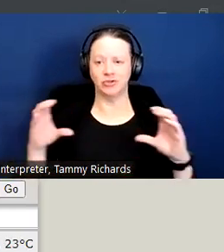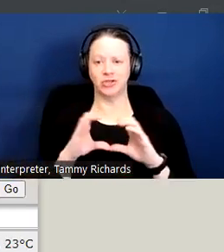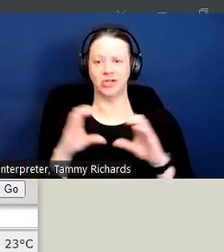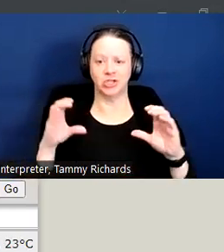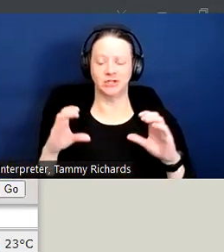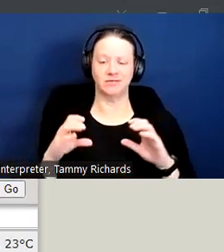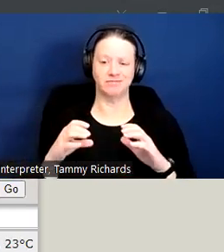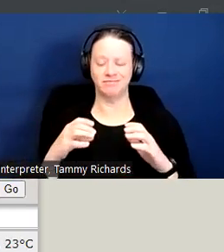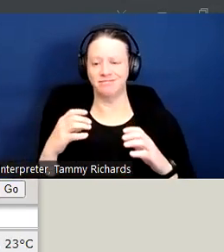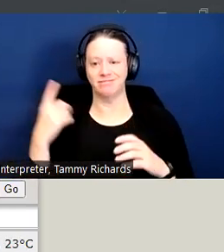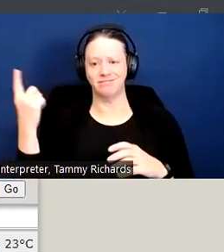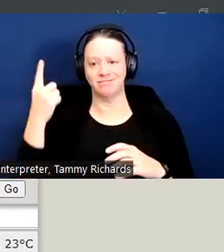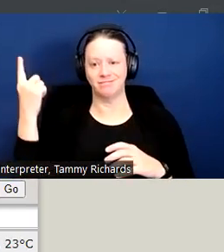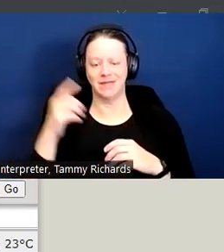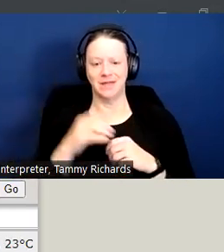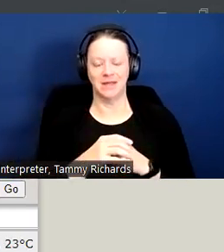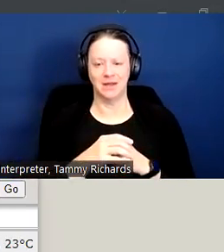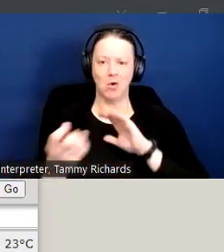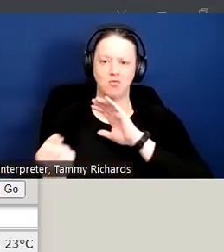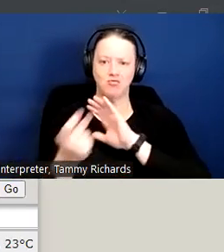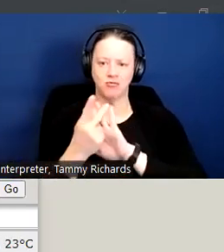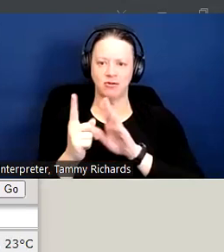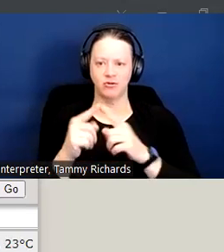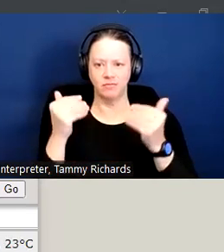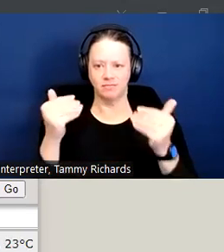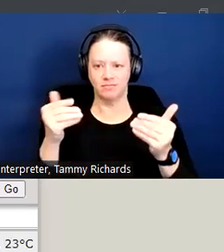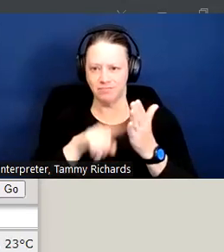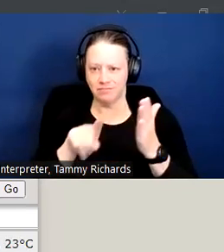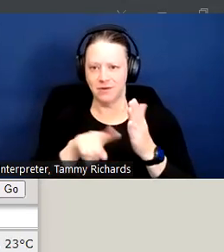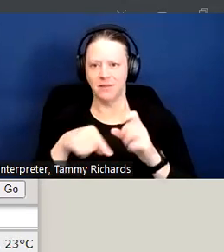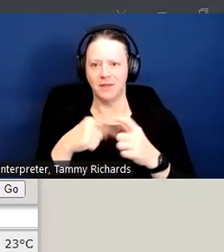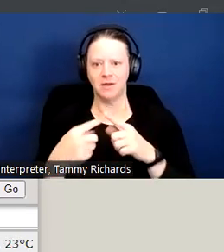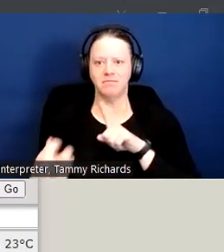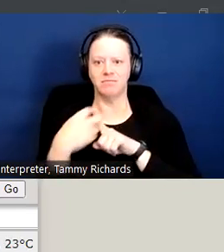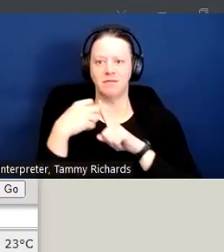guidance or official approval to do so, you can start with us.